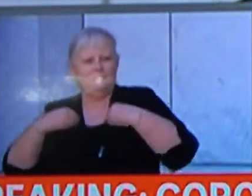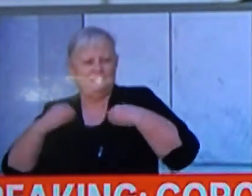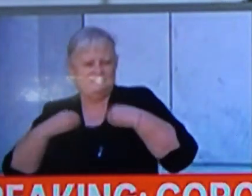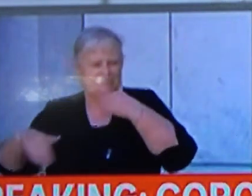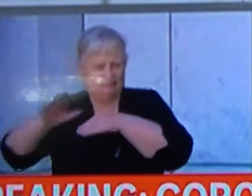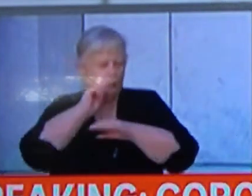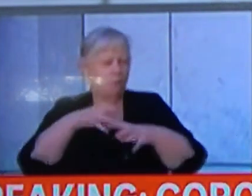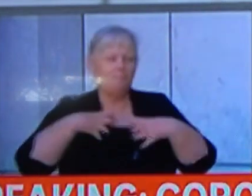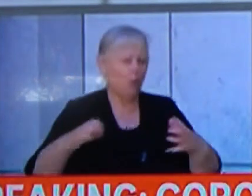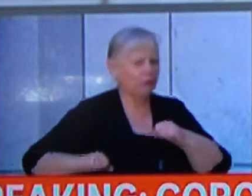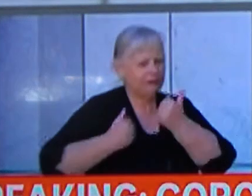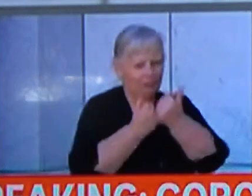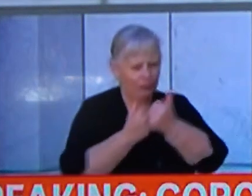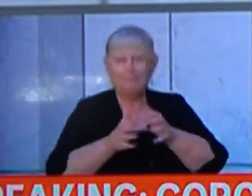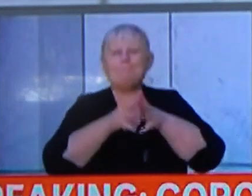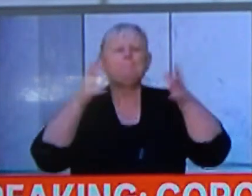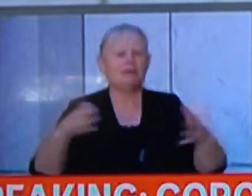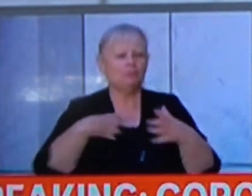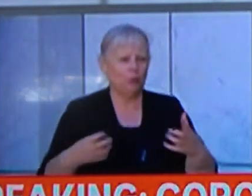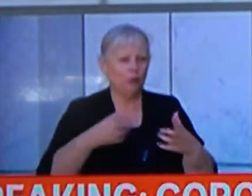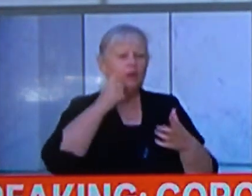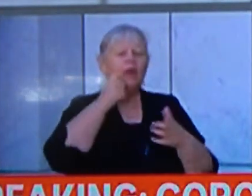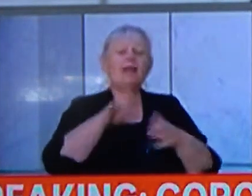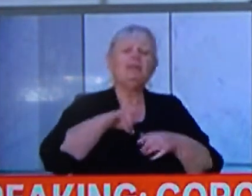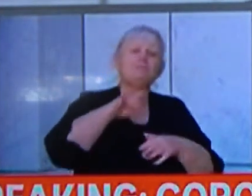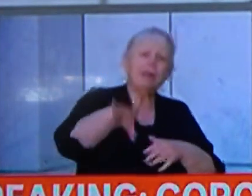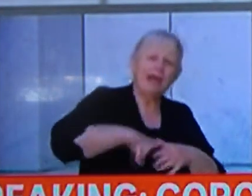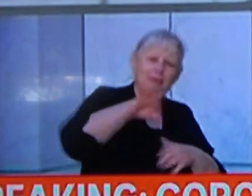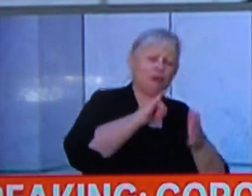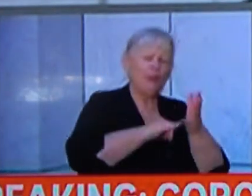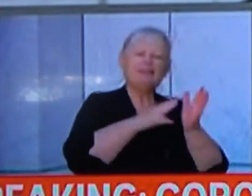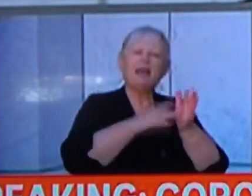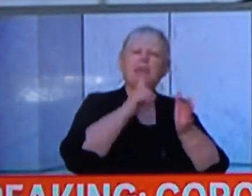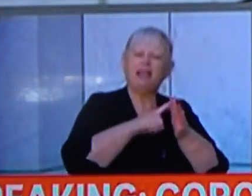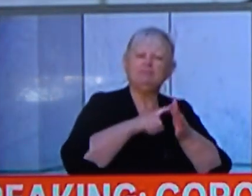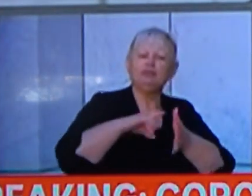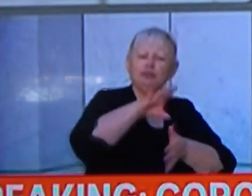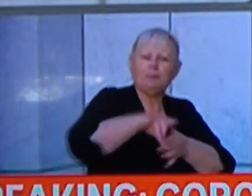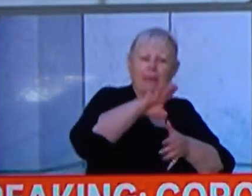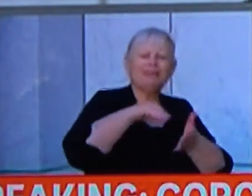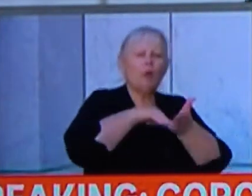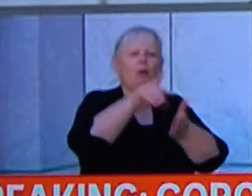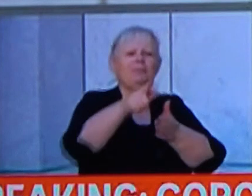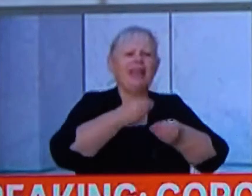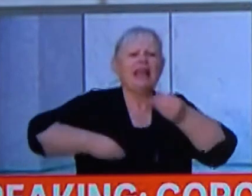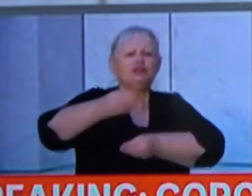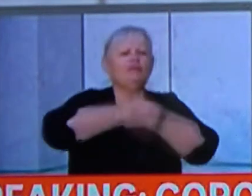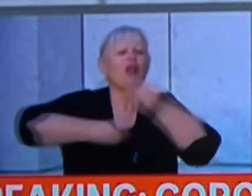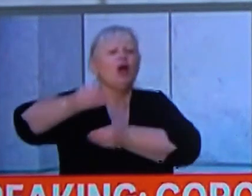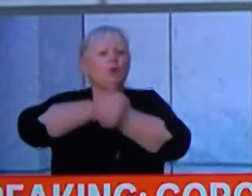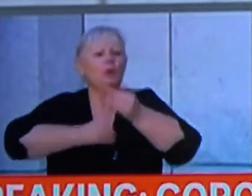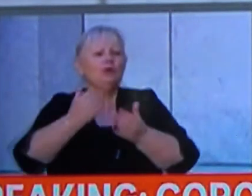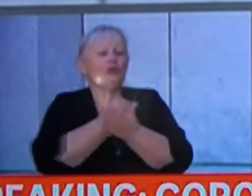country. We are increasing cash payments to SMEs to boost their cash flow and to keep